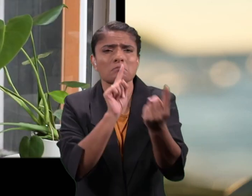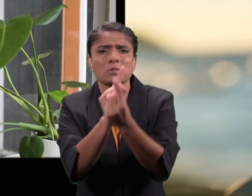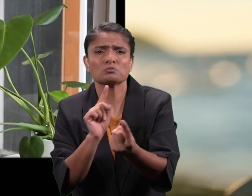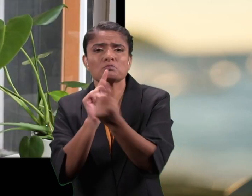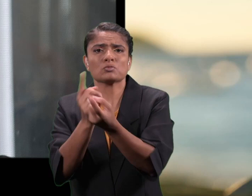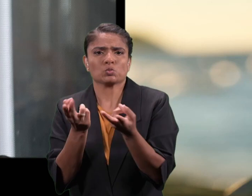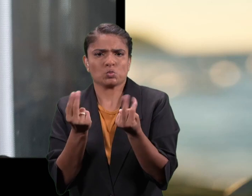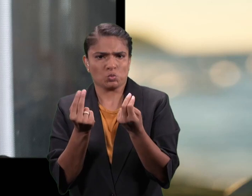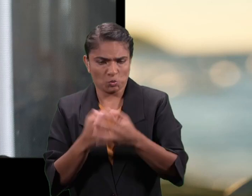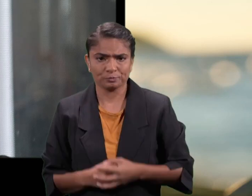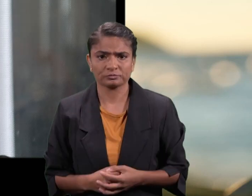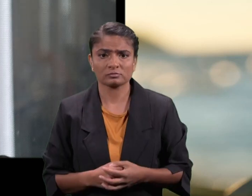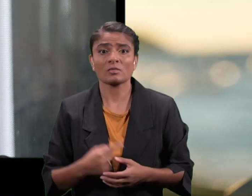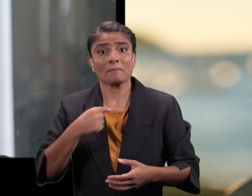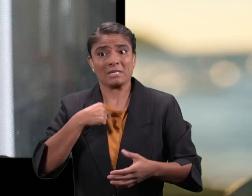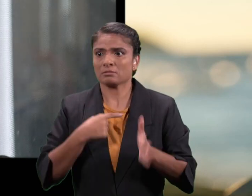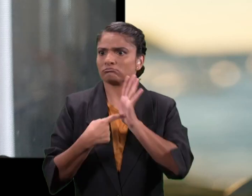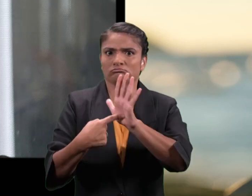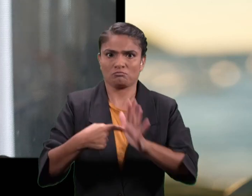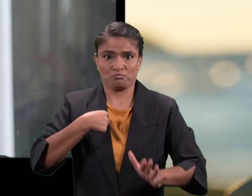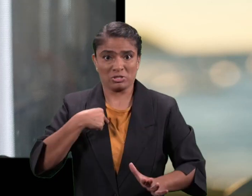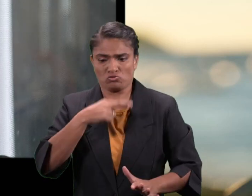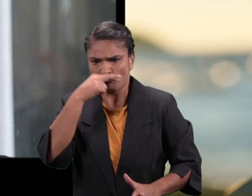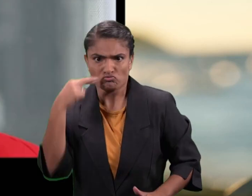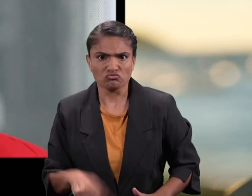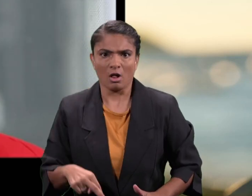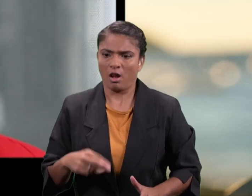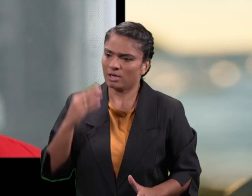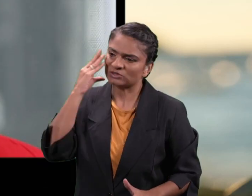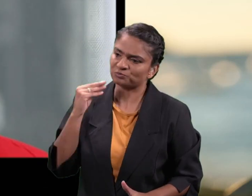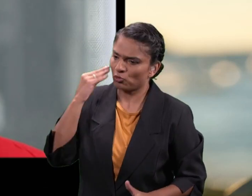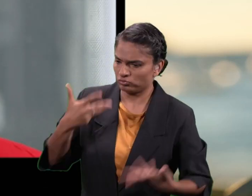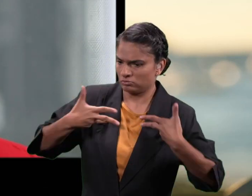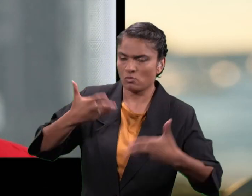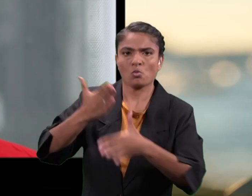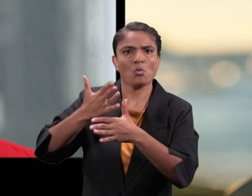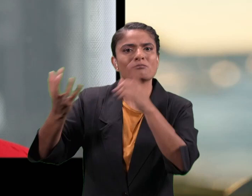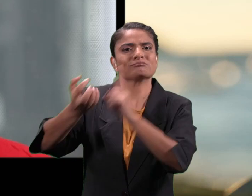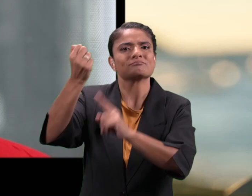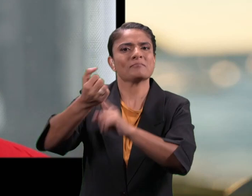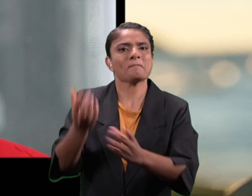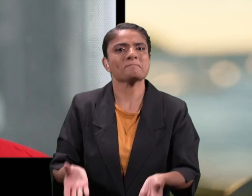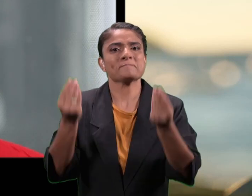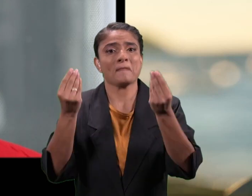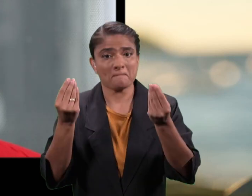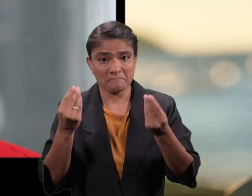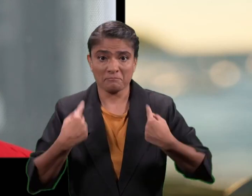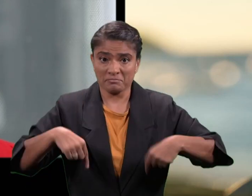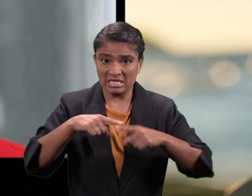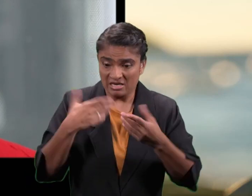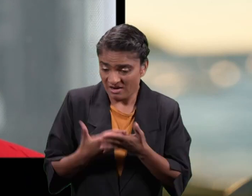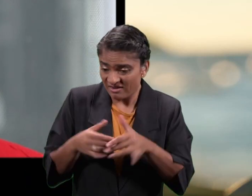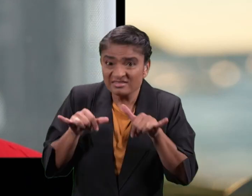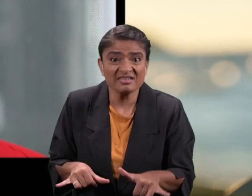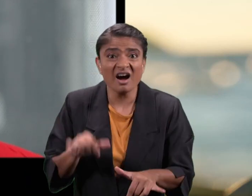And yeah, for description, I would say I'm a living example. If I